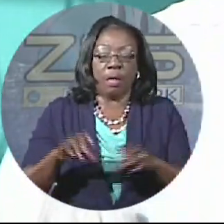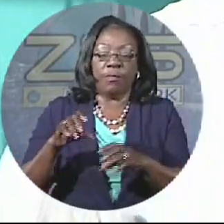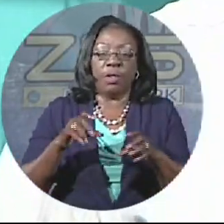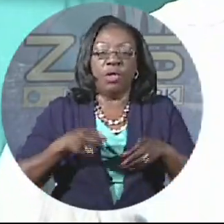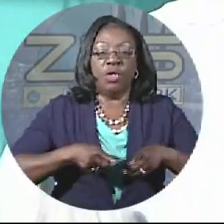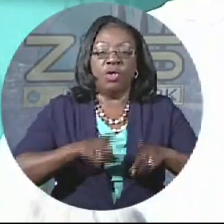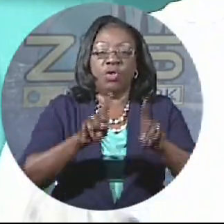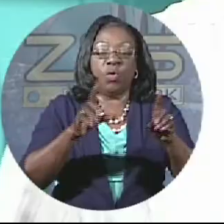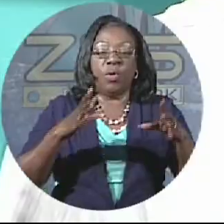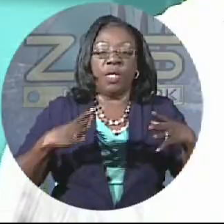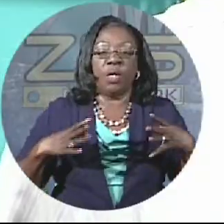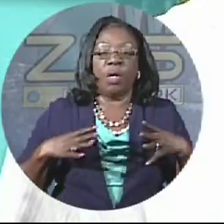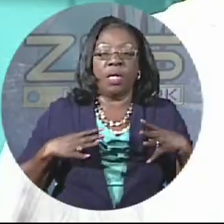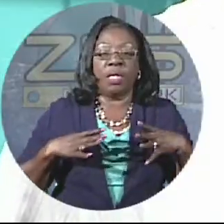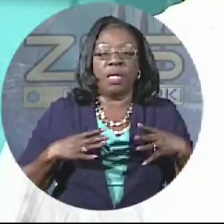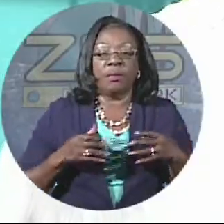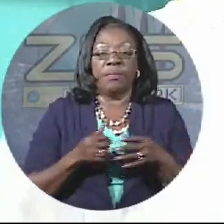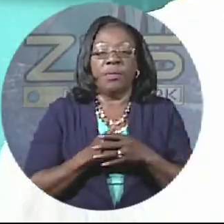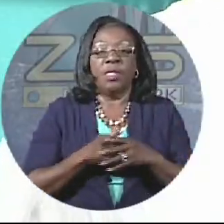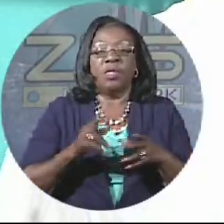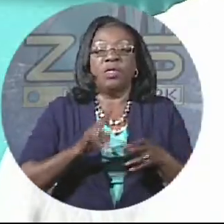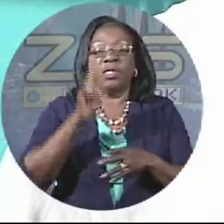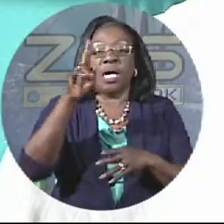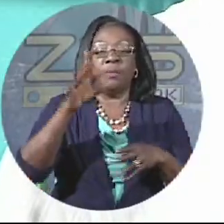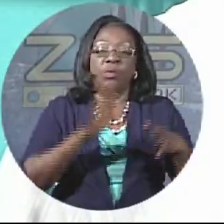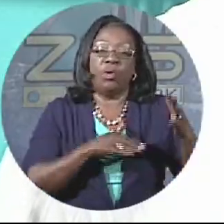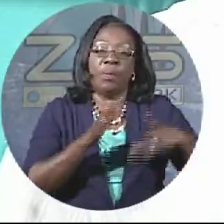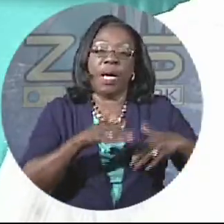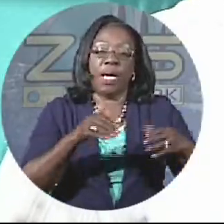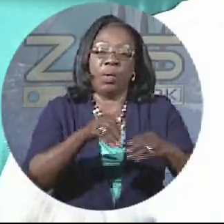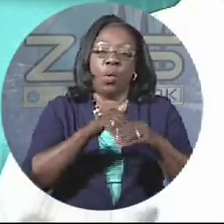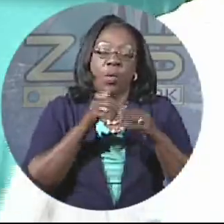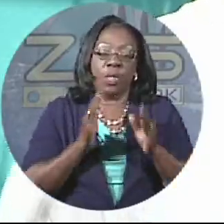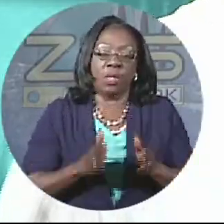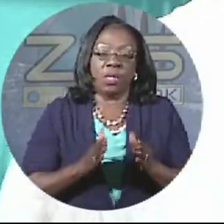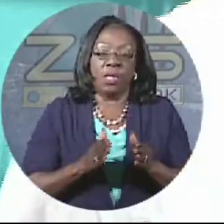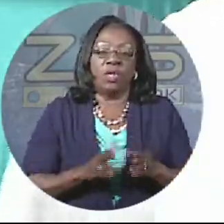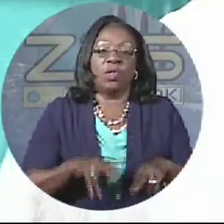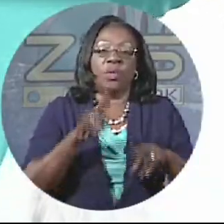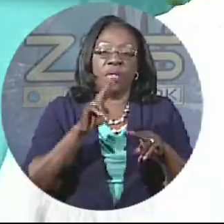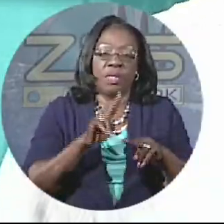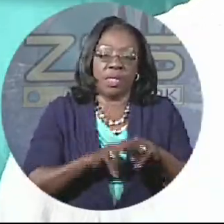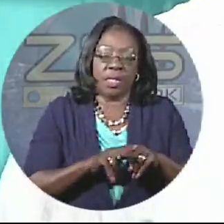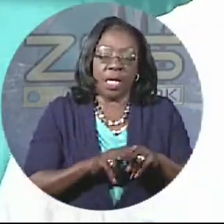come on the parade. And so it's up to the band owners. We own this road parade, and so we're going to sit down